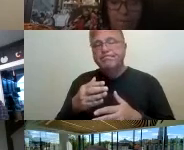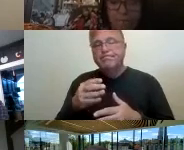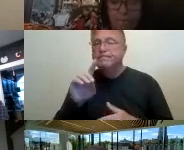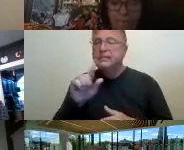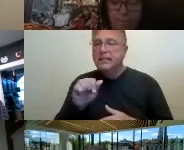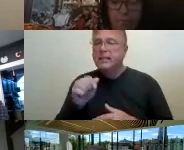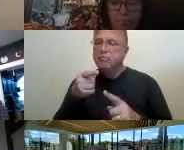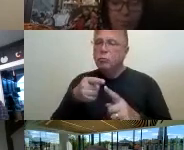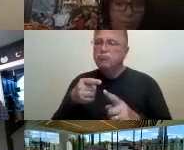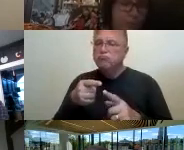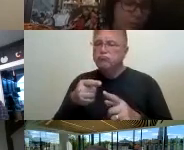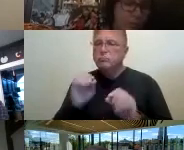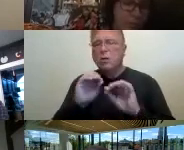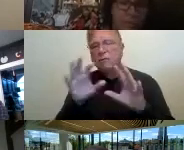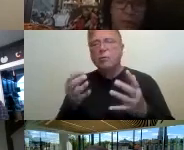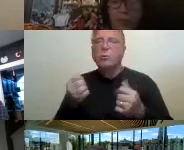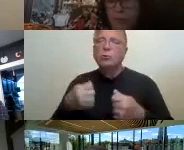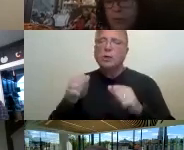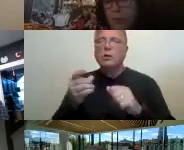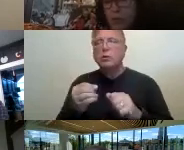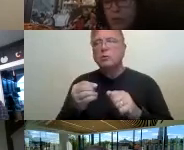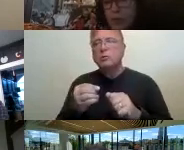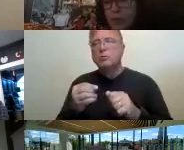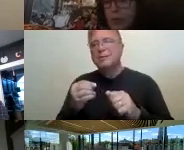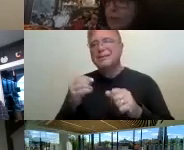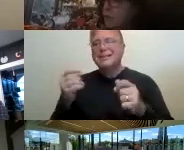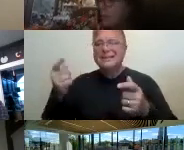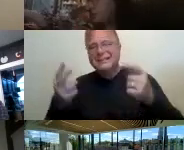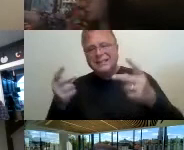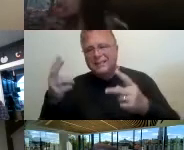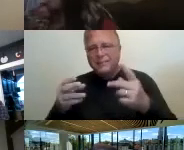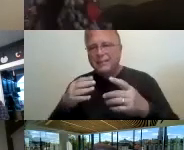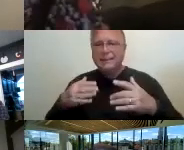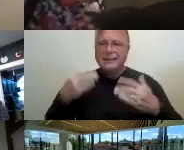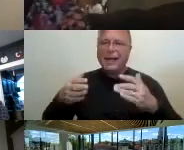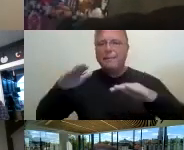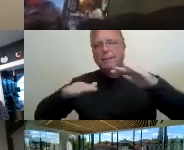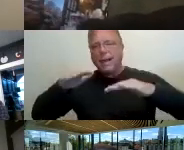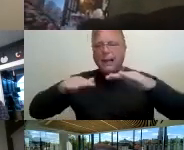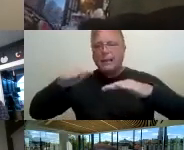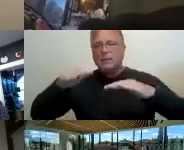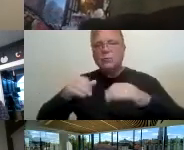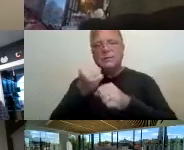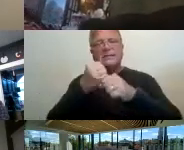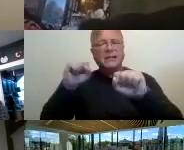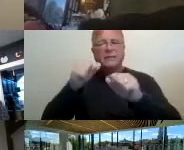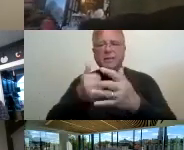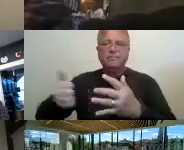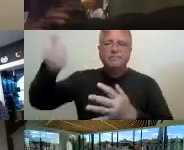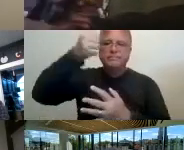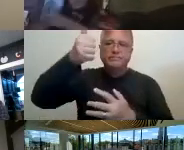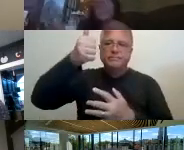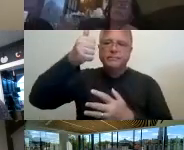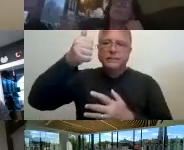And obviously, what we're trying to do is kind of strike that happy balance, with safety being the